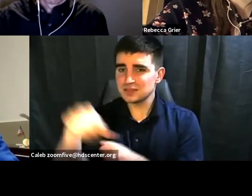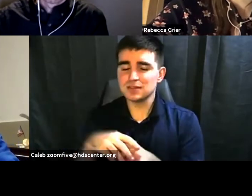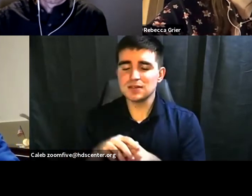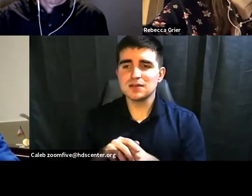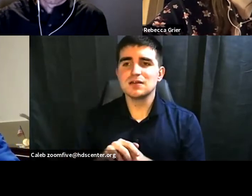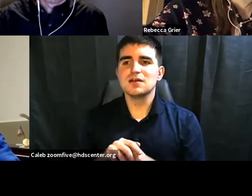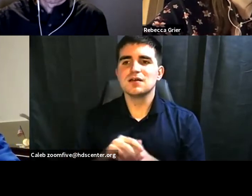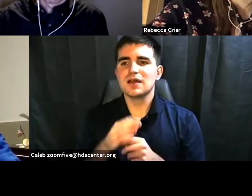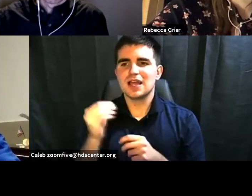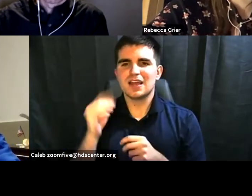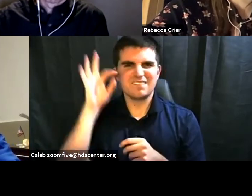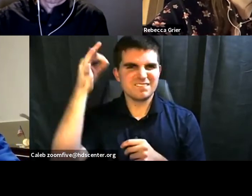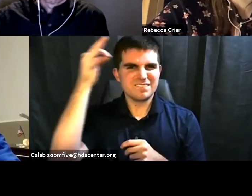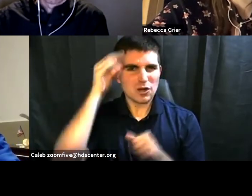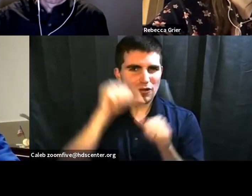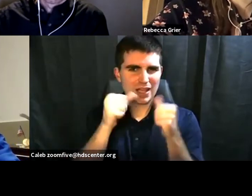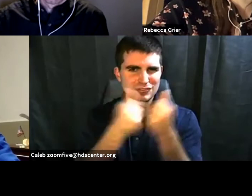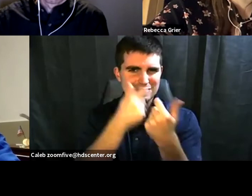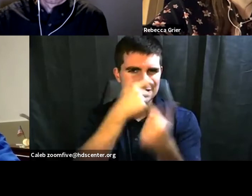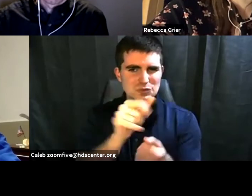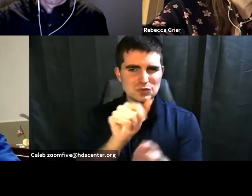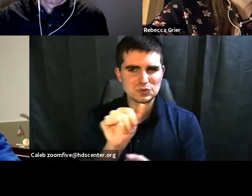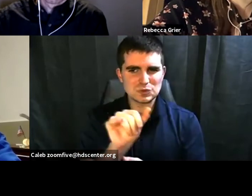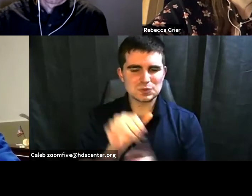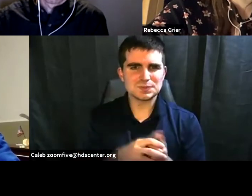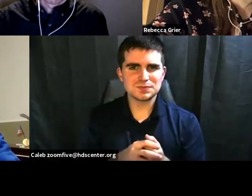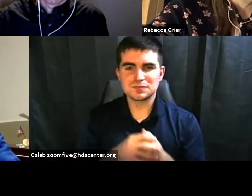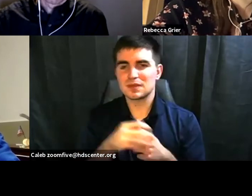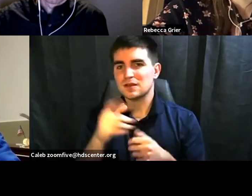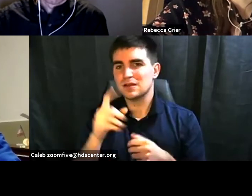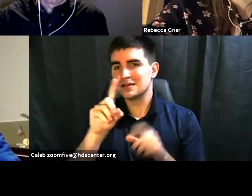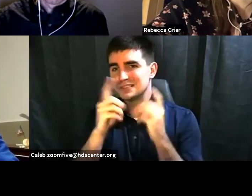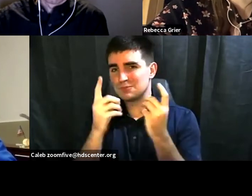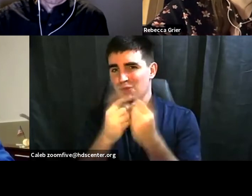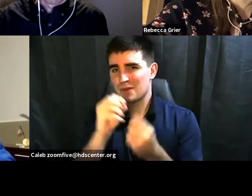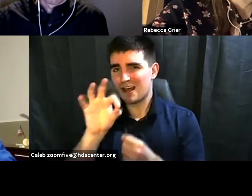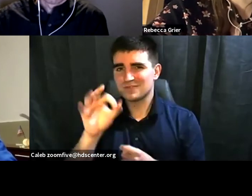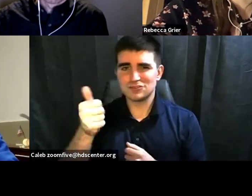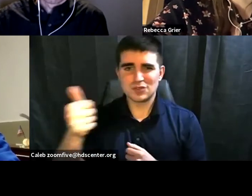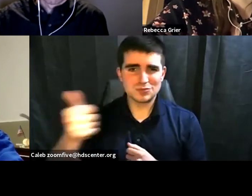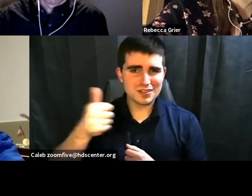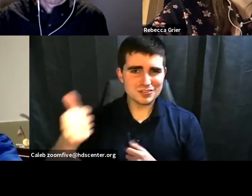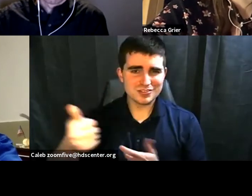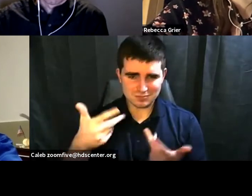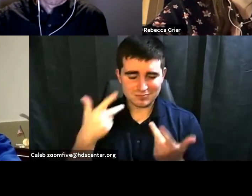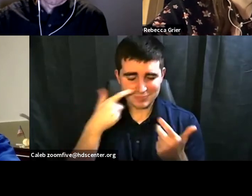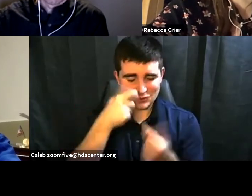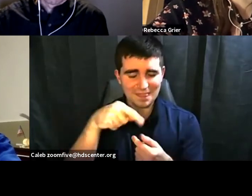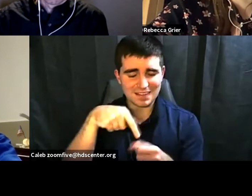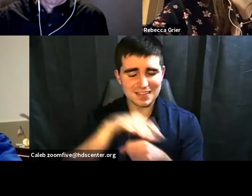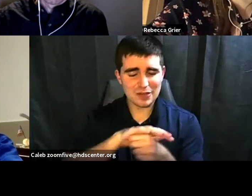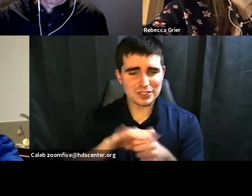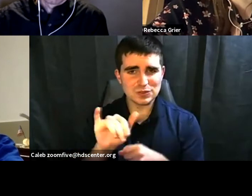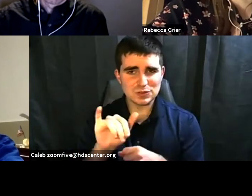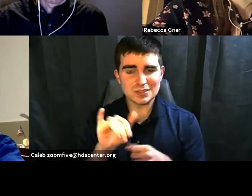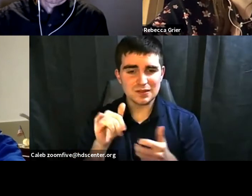from various federal agencies, of course. Department of Transportation is very interested in this area because